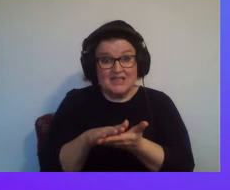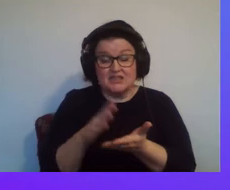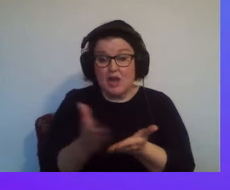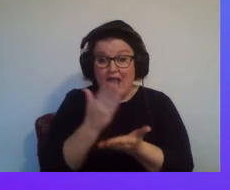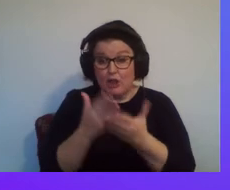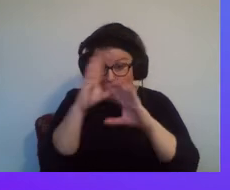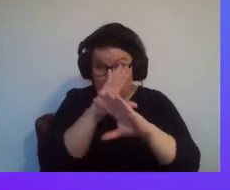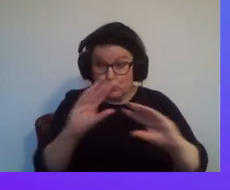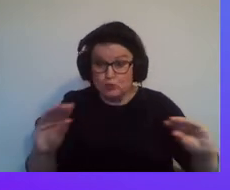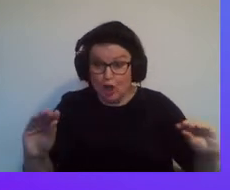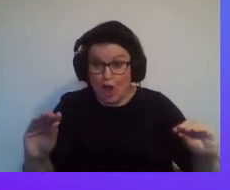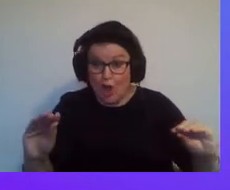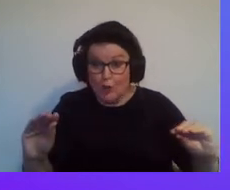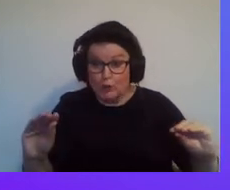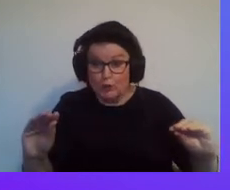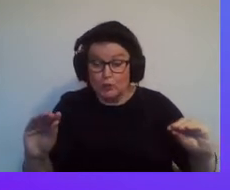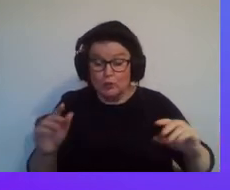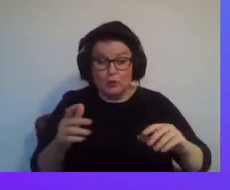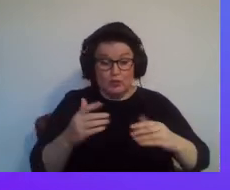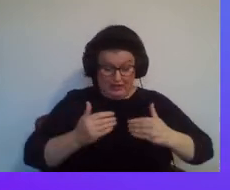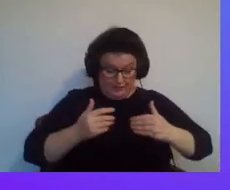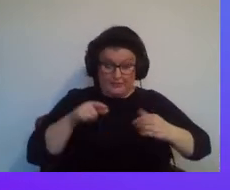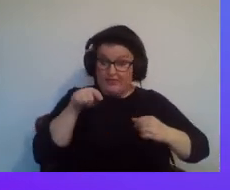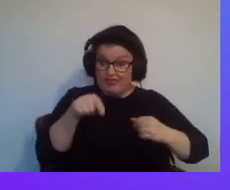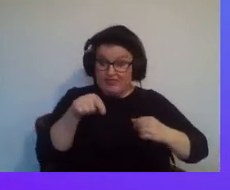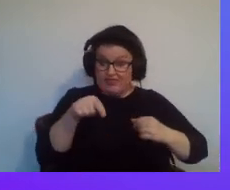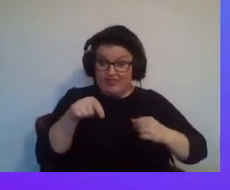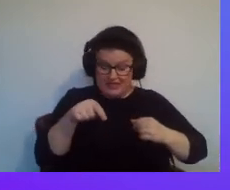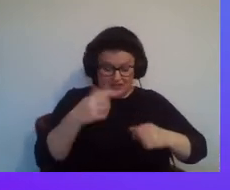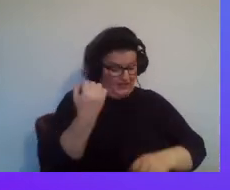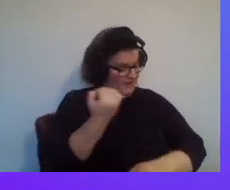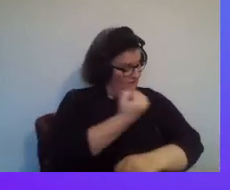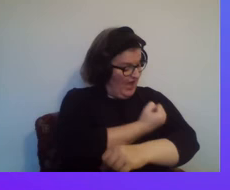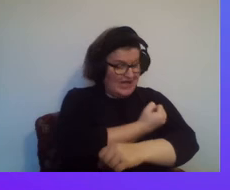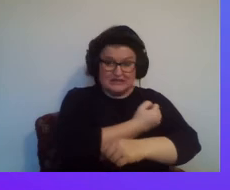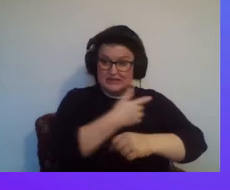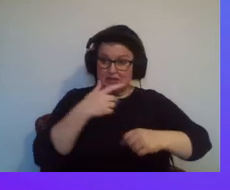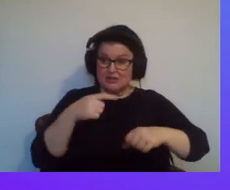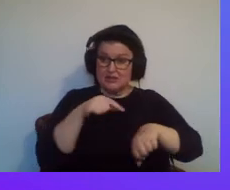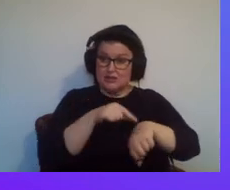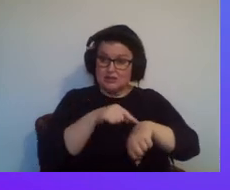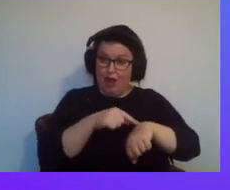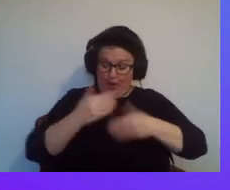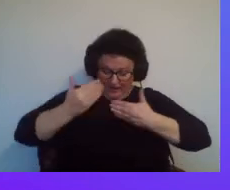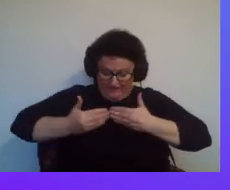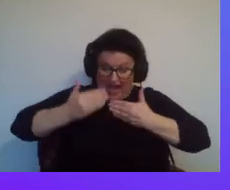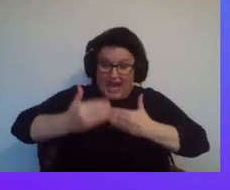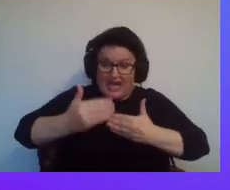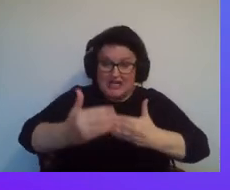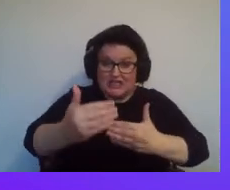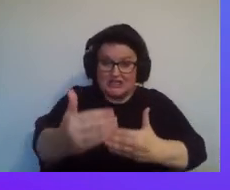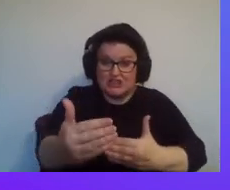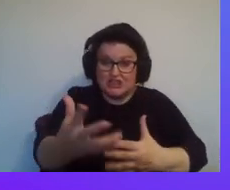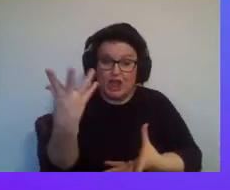in terms of sort of phases of being able to come to market for a medication, including